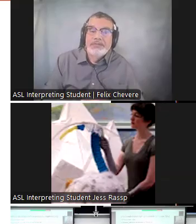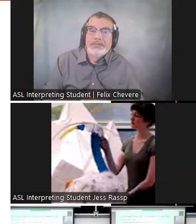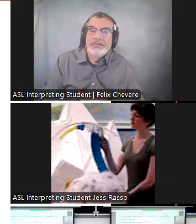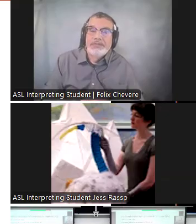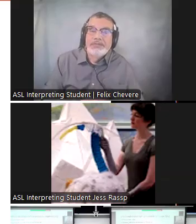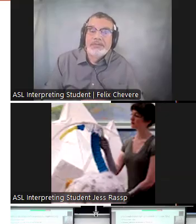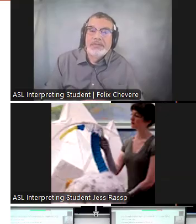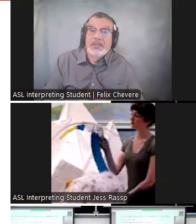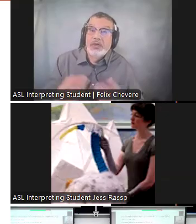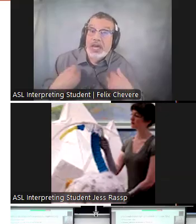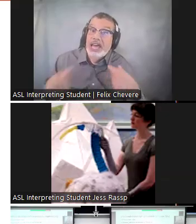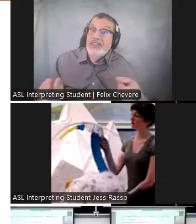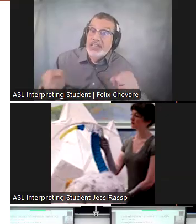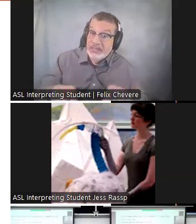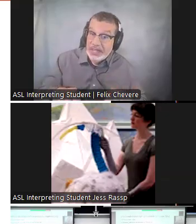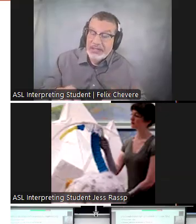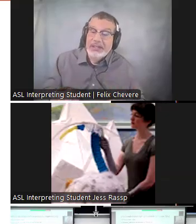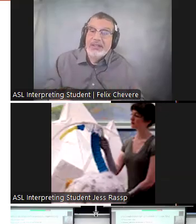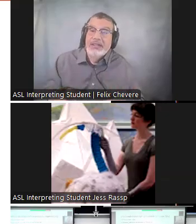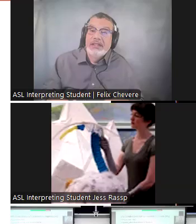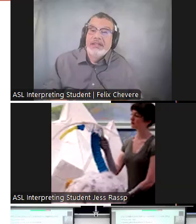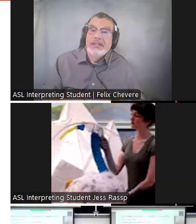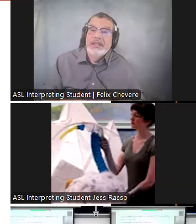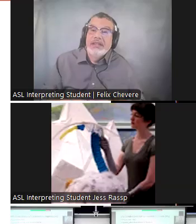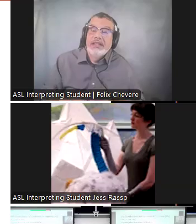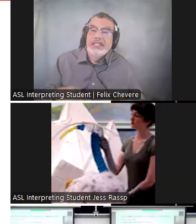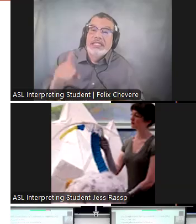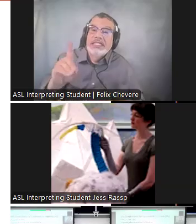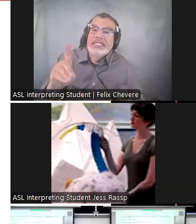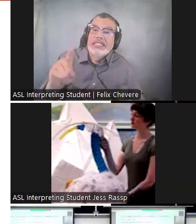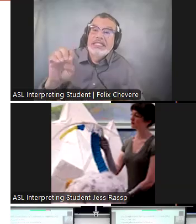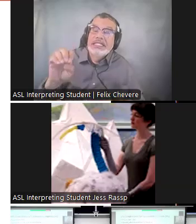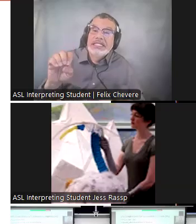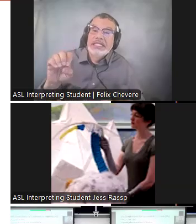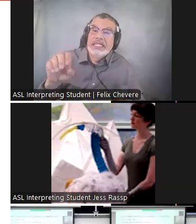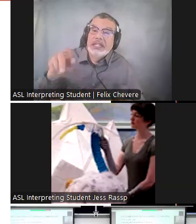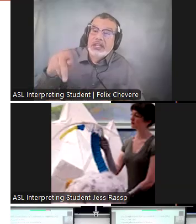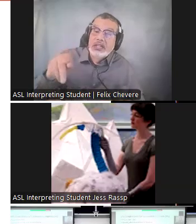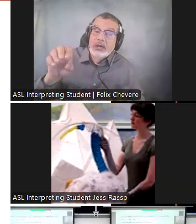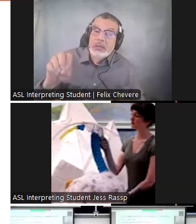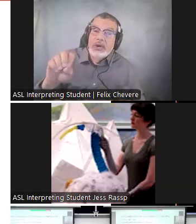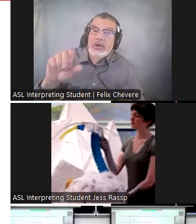getting an event. This is depolarization. This is resting here. We have resting here. We